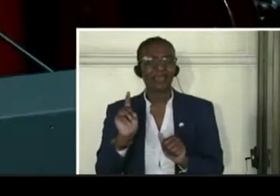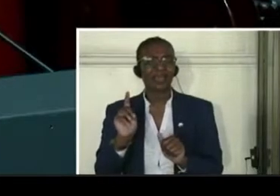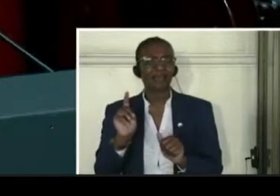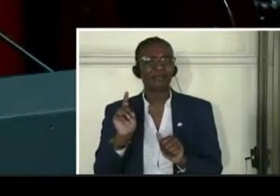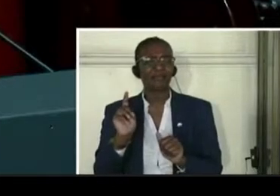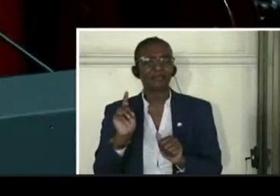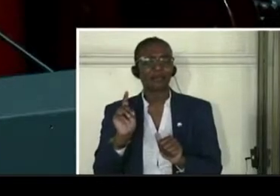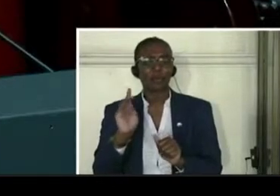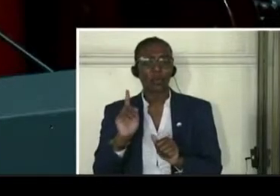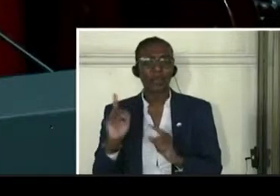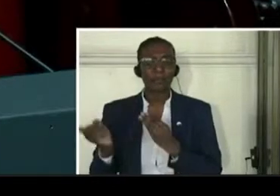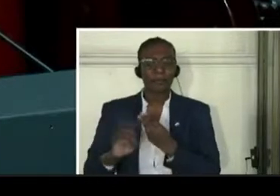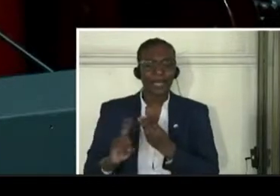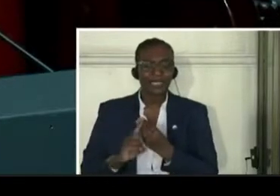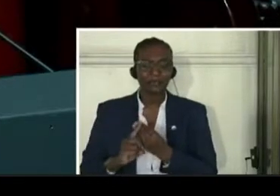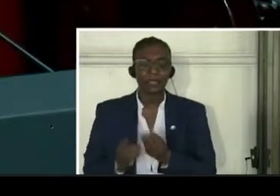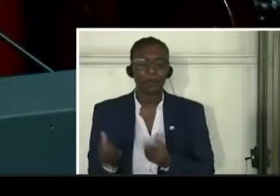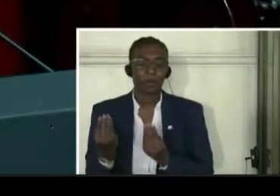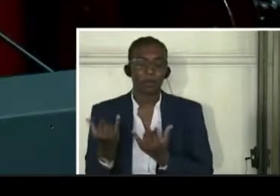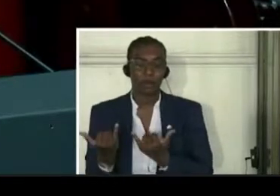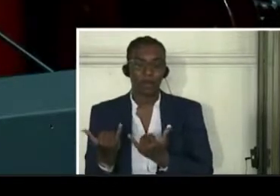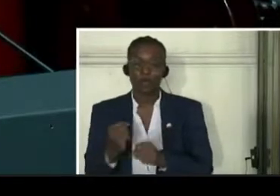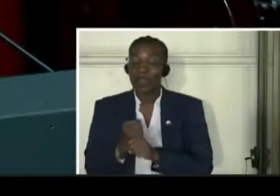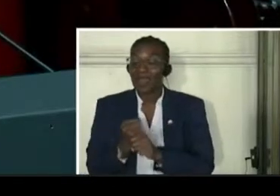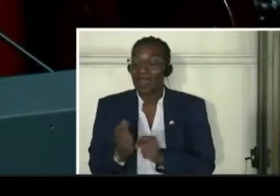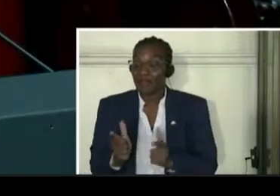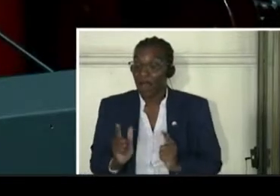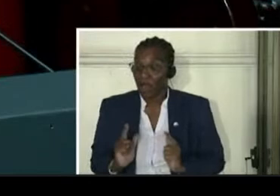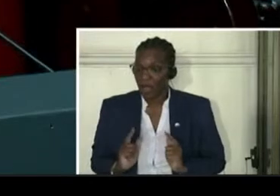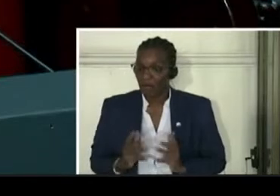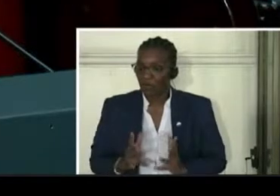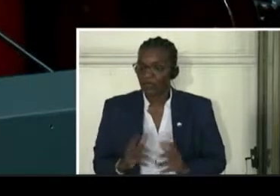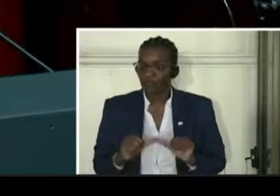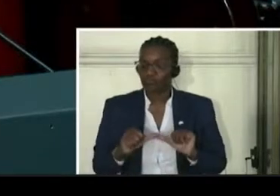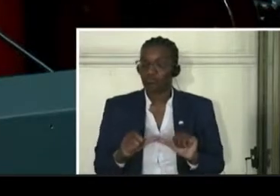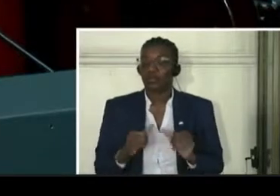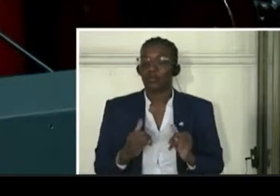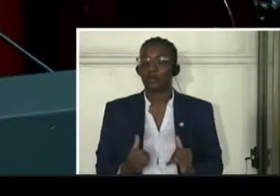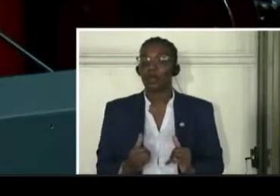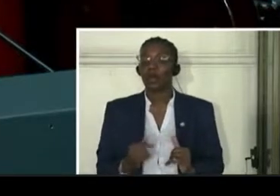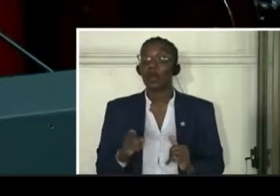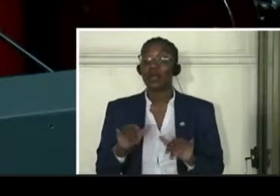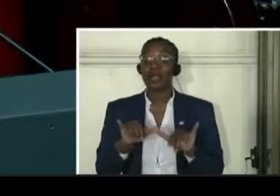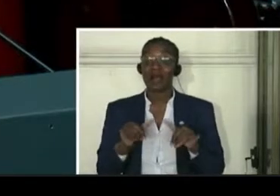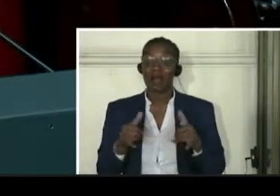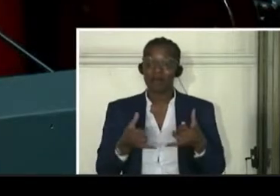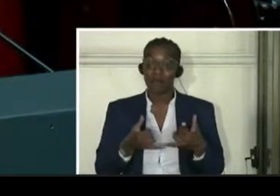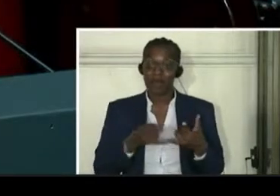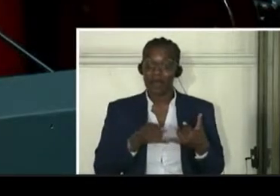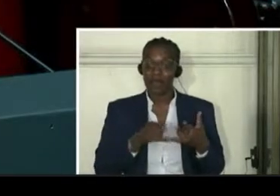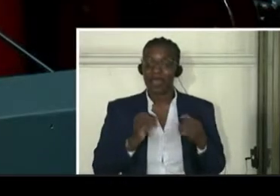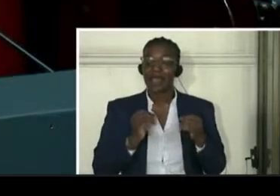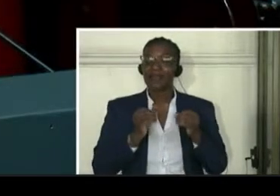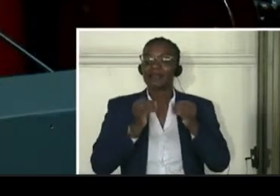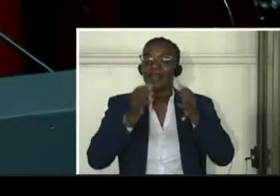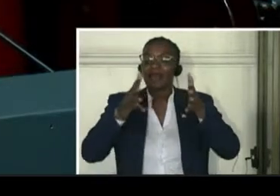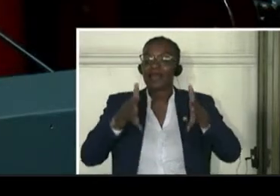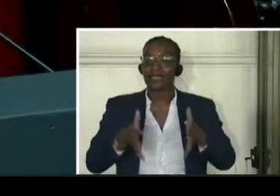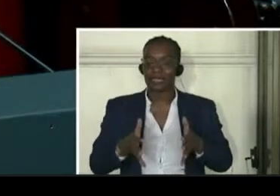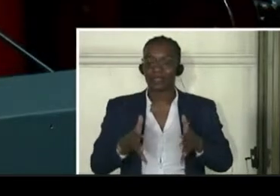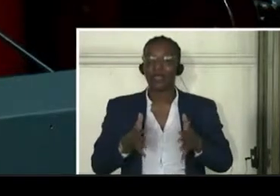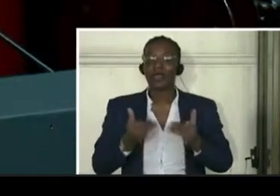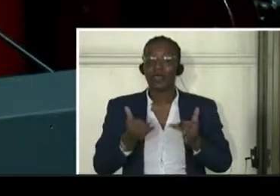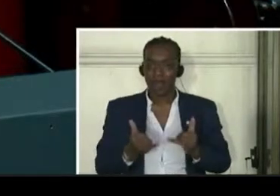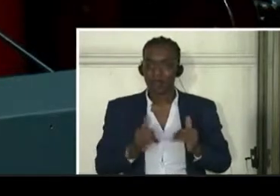face? Honorable MEC, we cannot allow this trend to continue. Were those companies and their directors blacklisted?